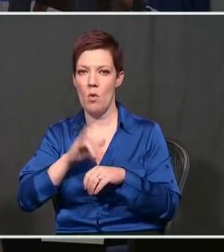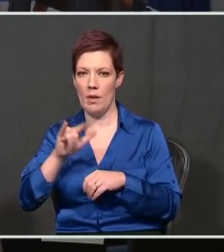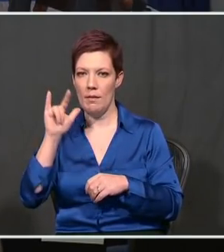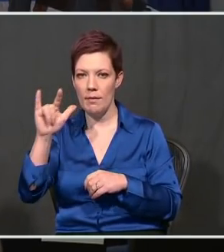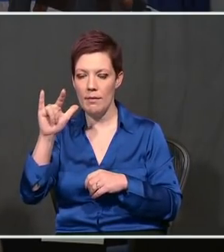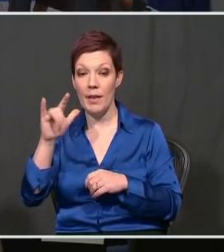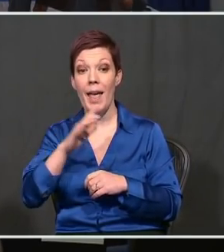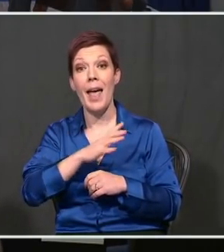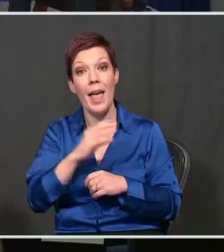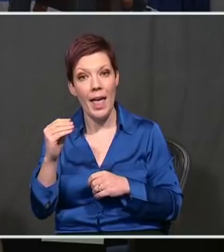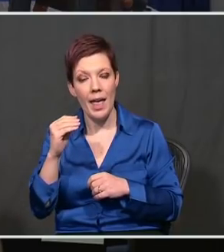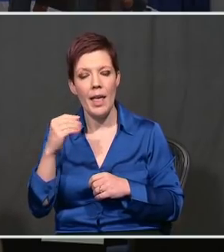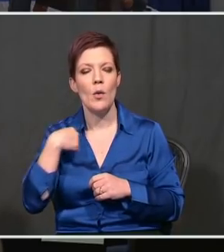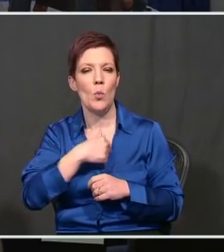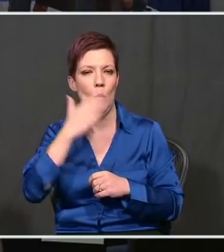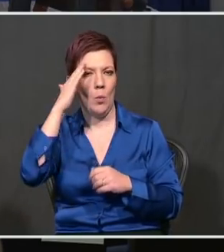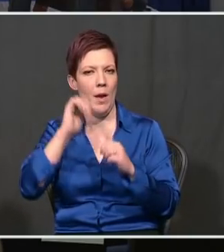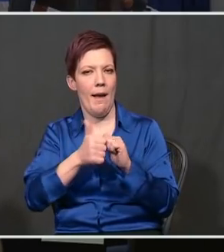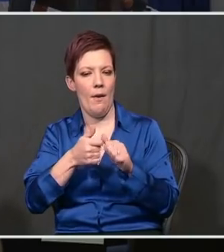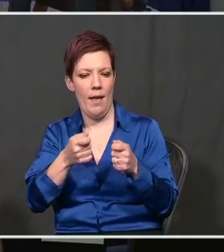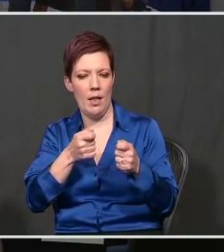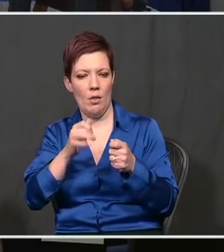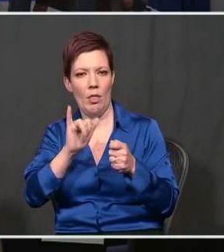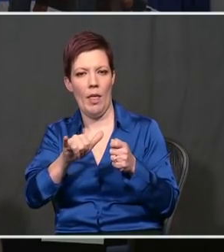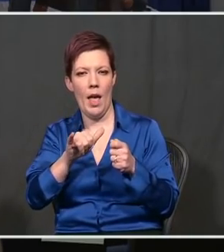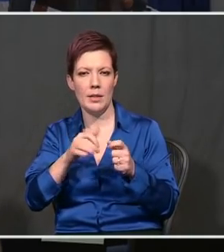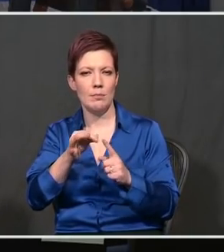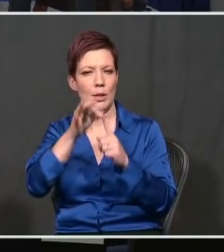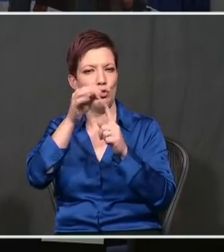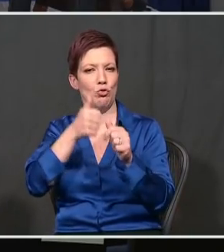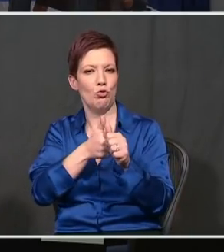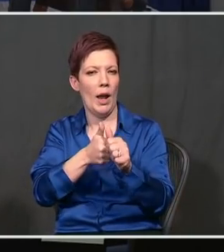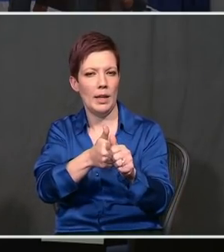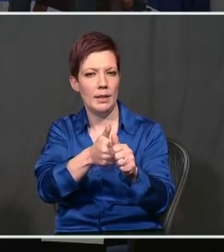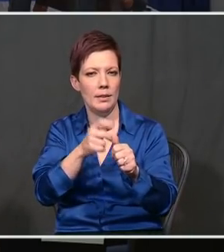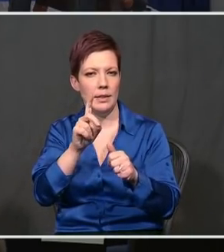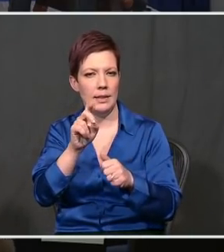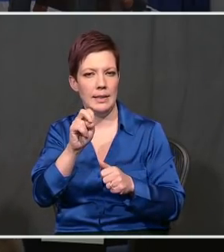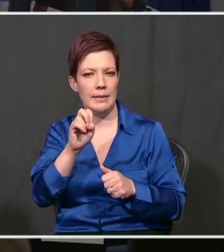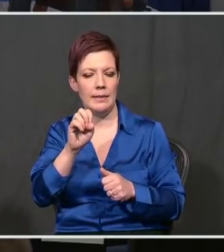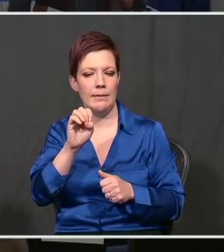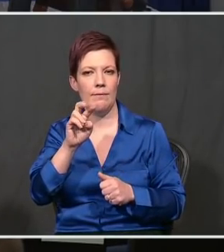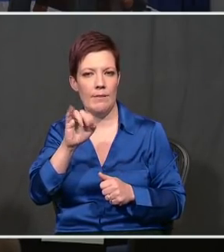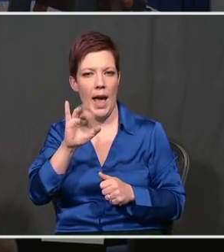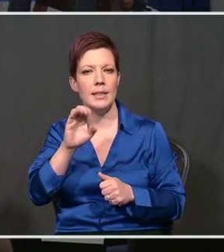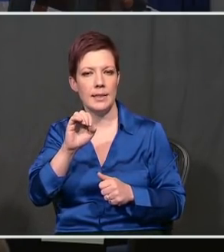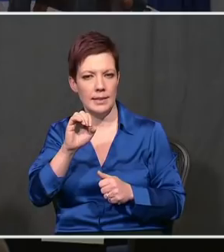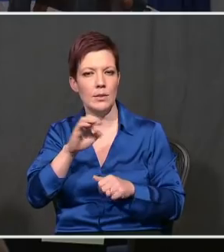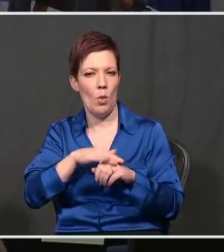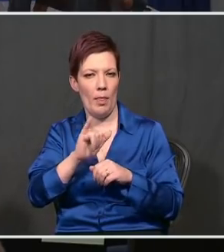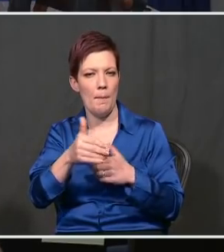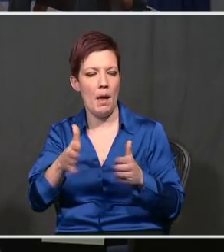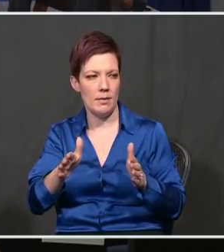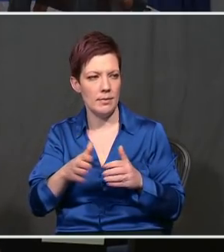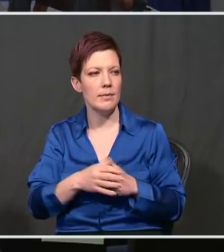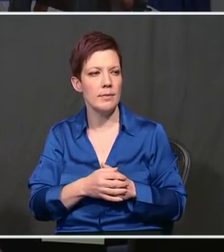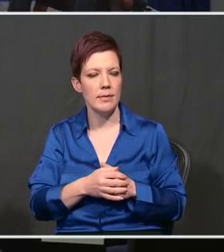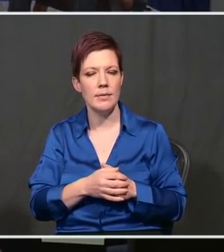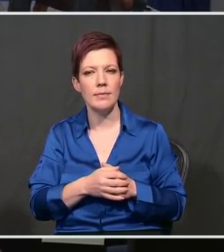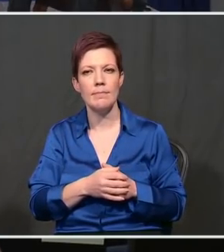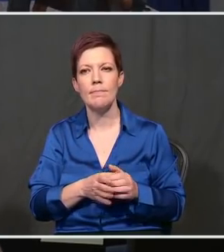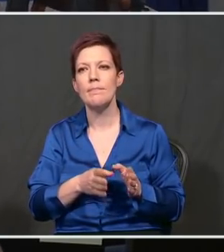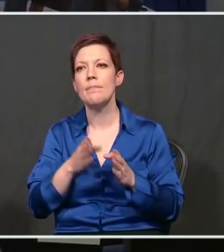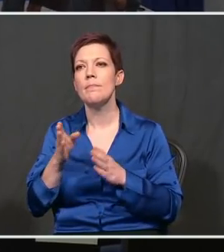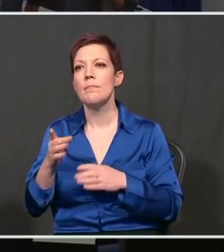handle the special tracking devices that I explained earlier on that box. Yeah, similar to Wes, we worked